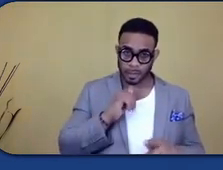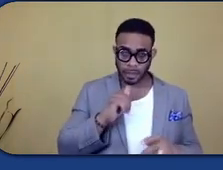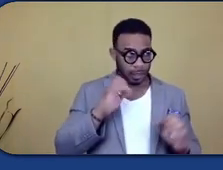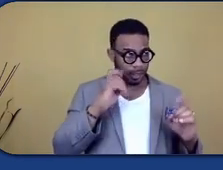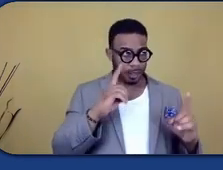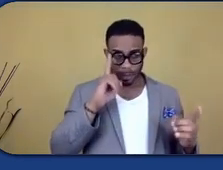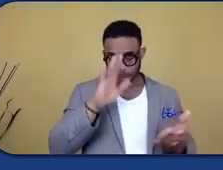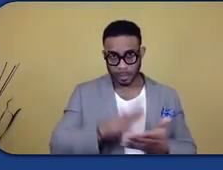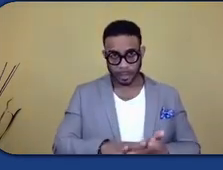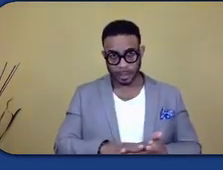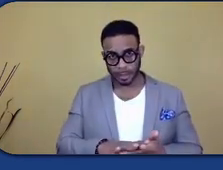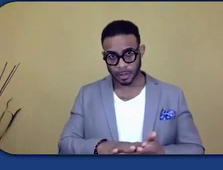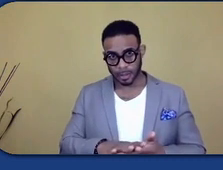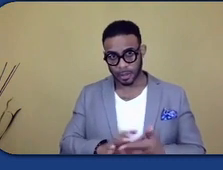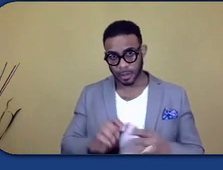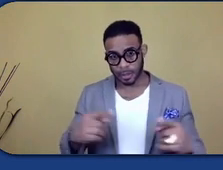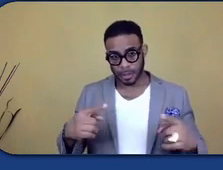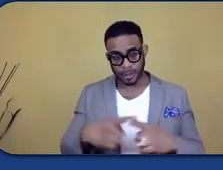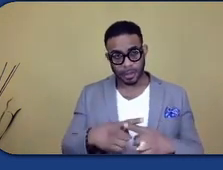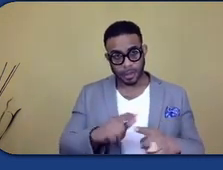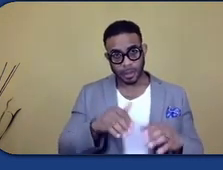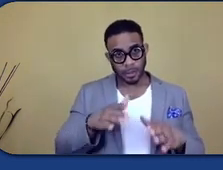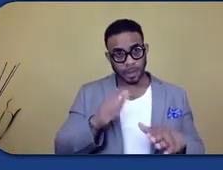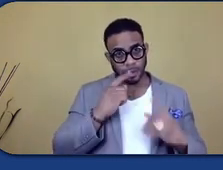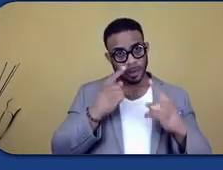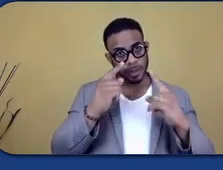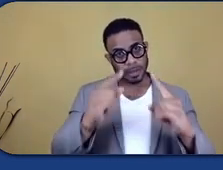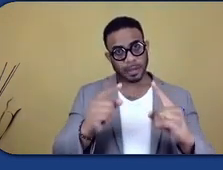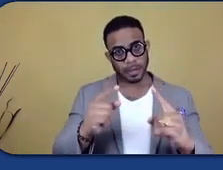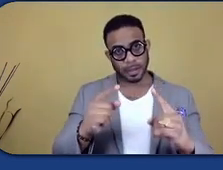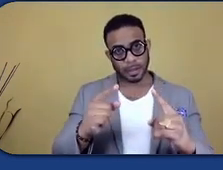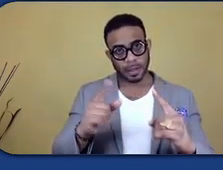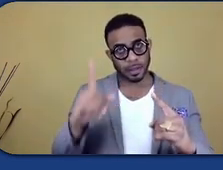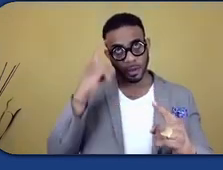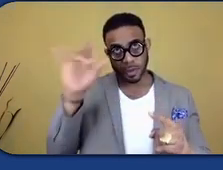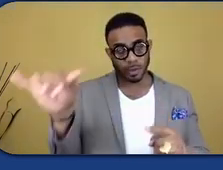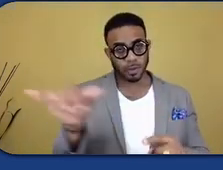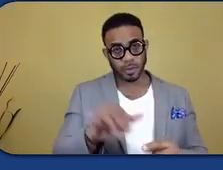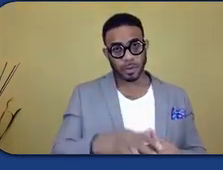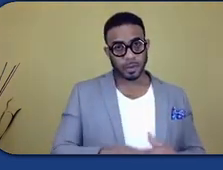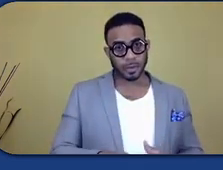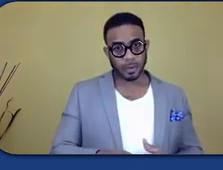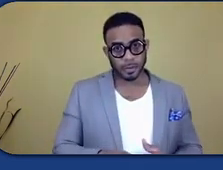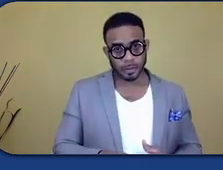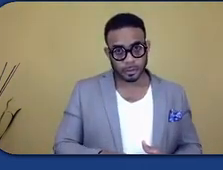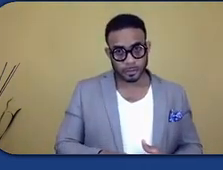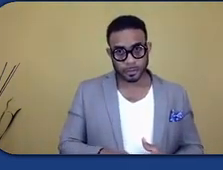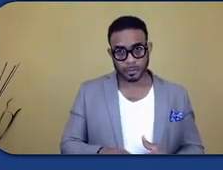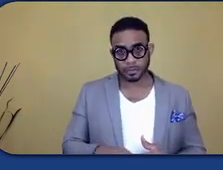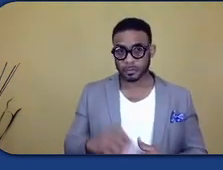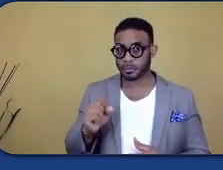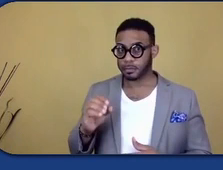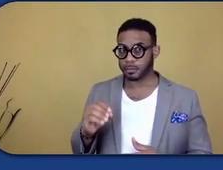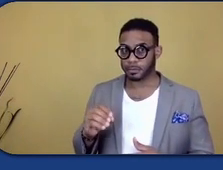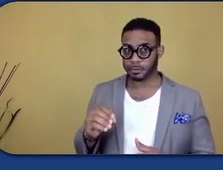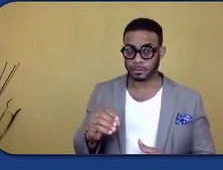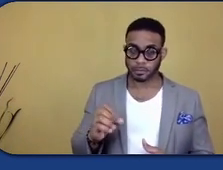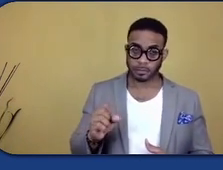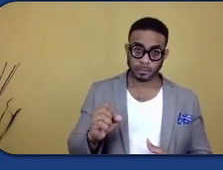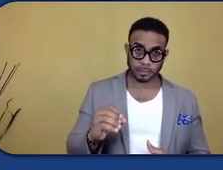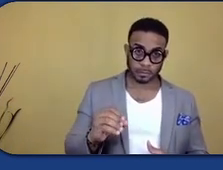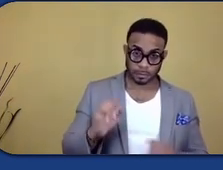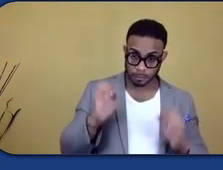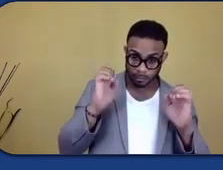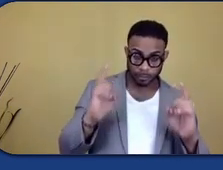other young people that are not educated believe in conflict as the way of achieving their dreams too.